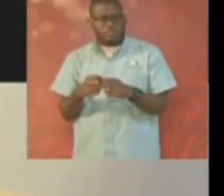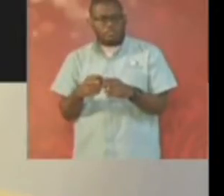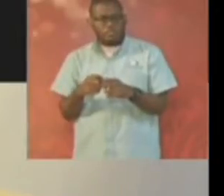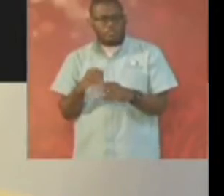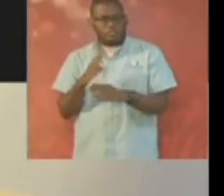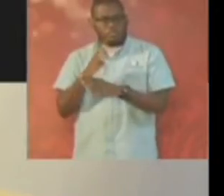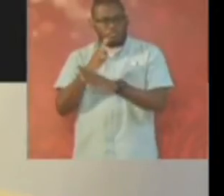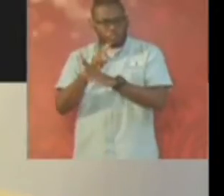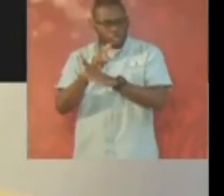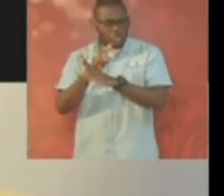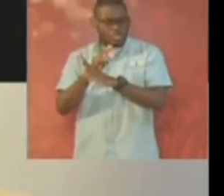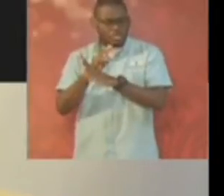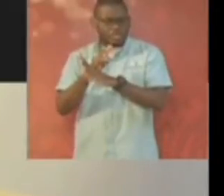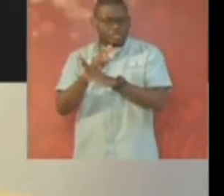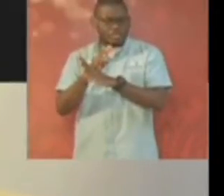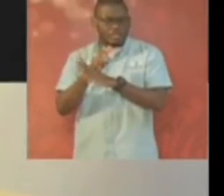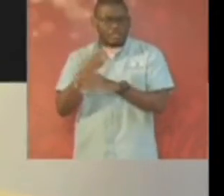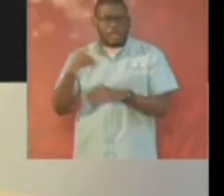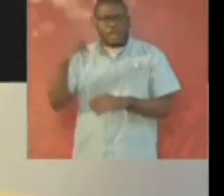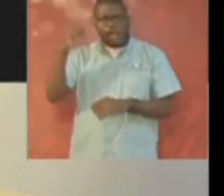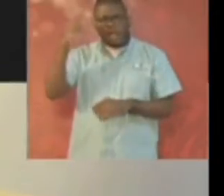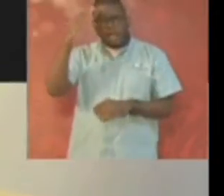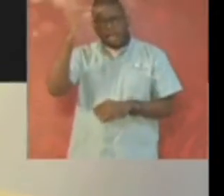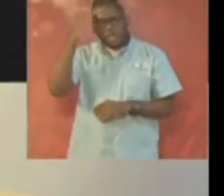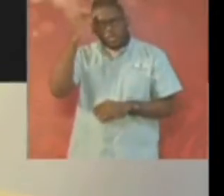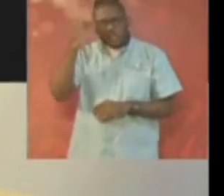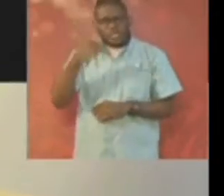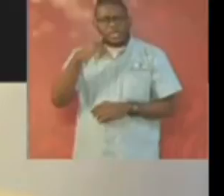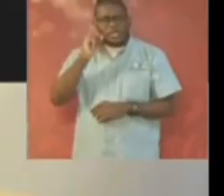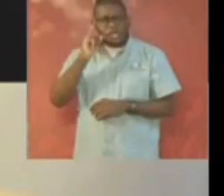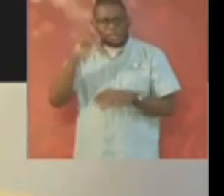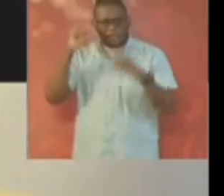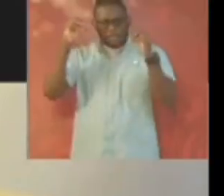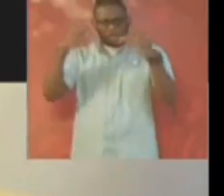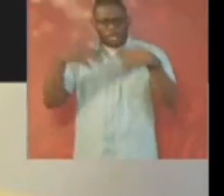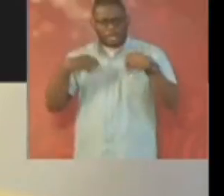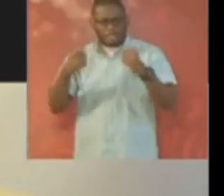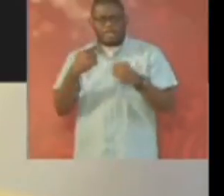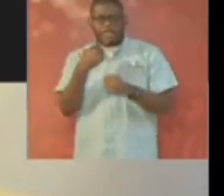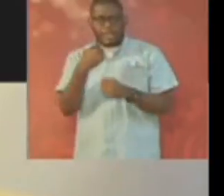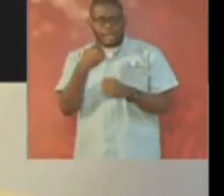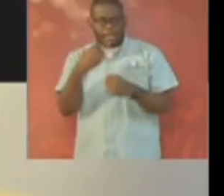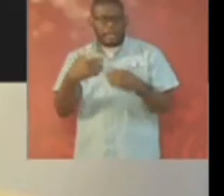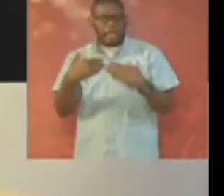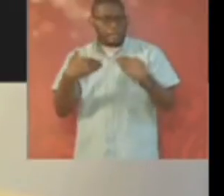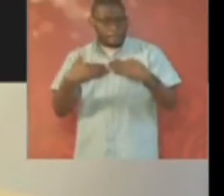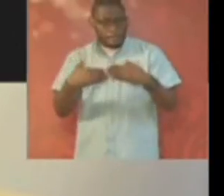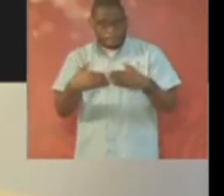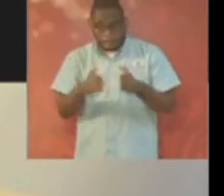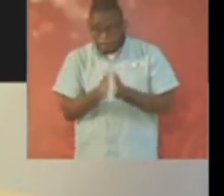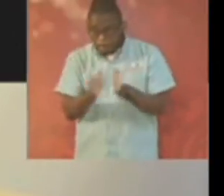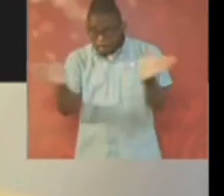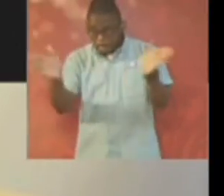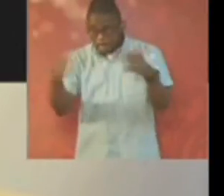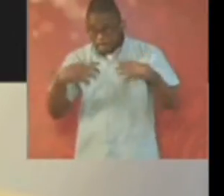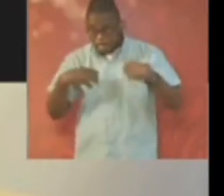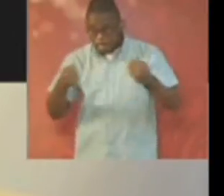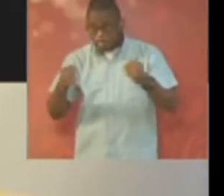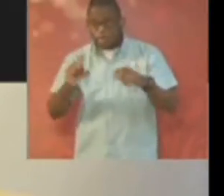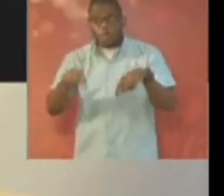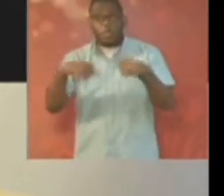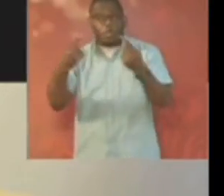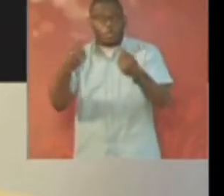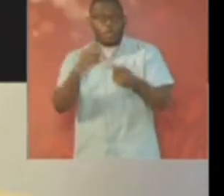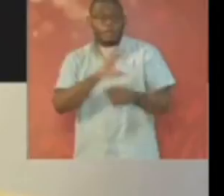was, I know yesterday the Minister of Health would have indicated that public health officials will be accompanying police officers on operations to